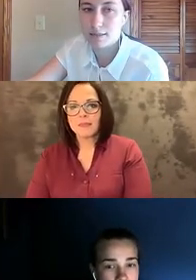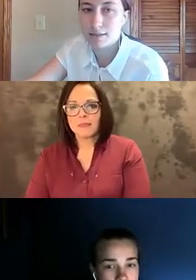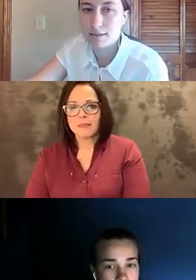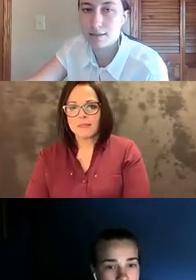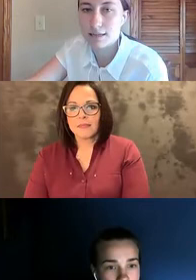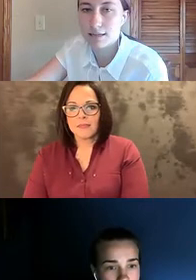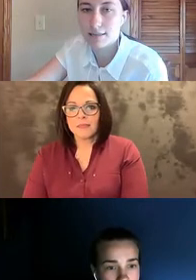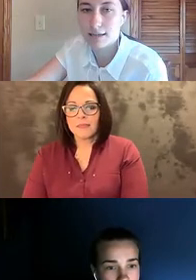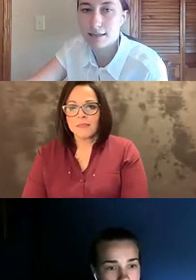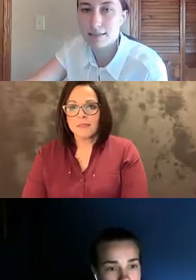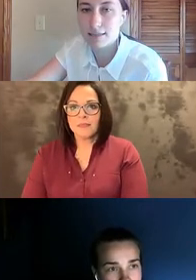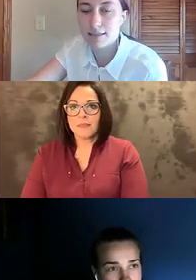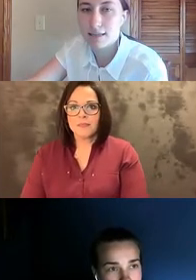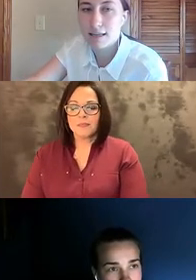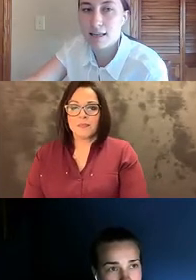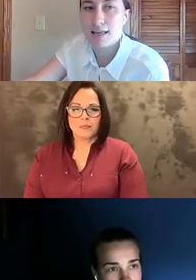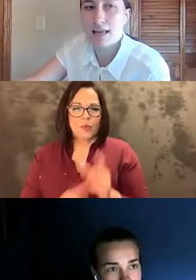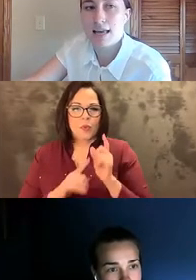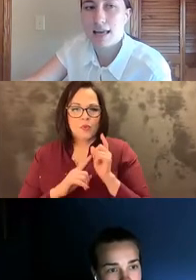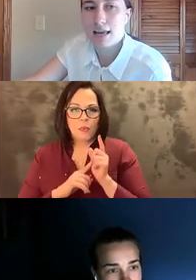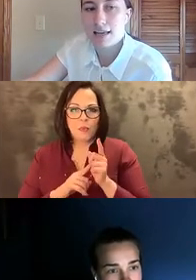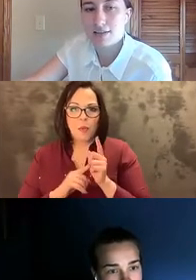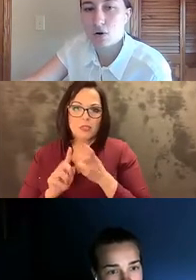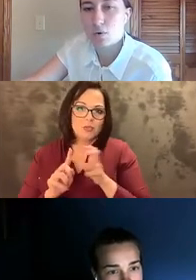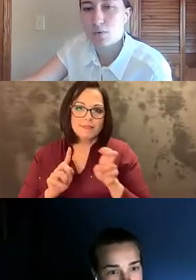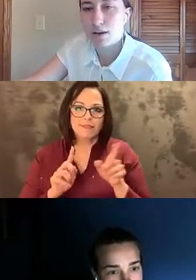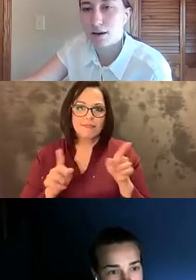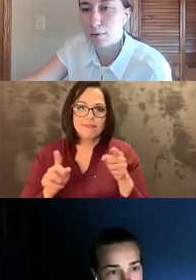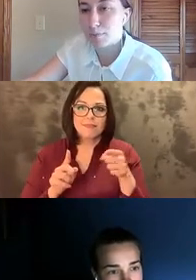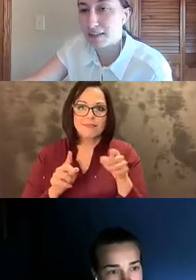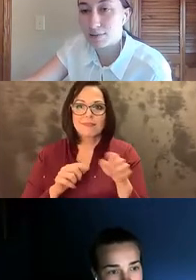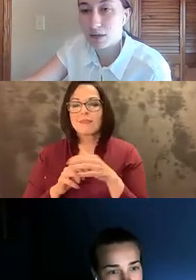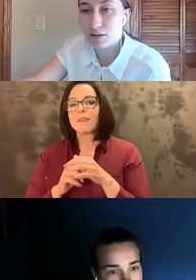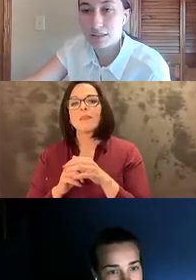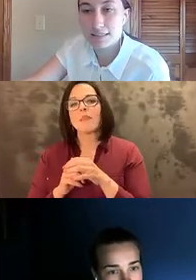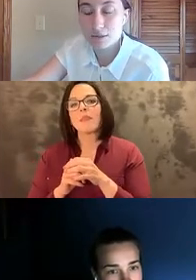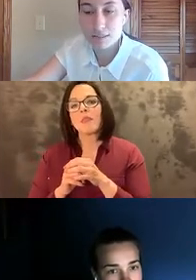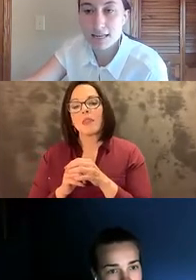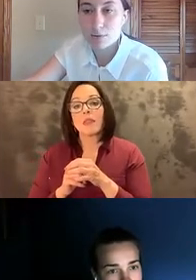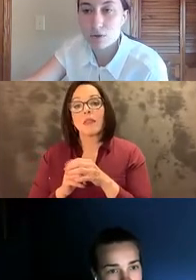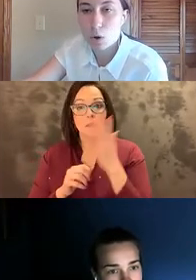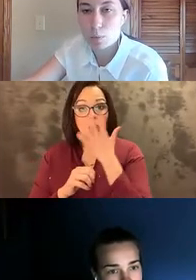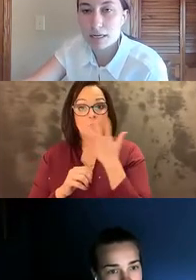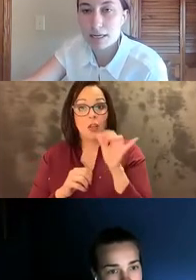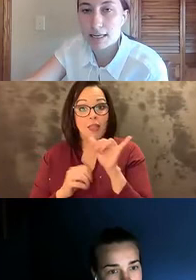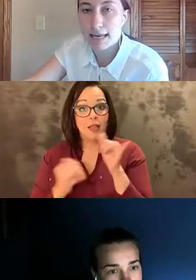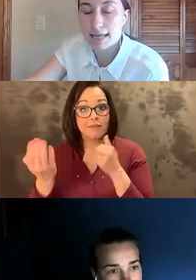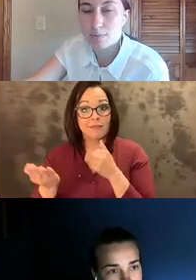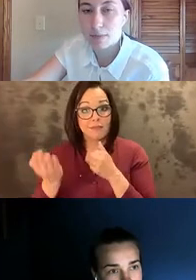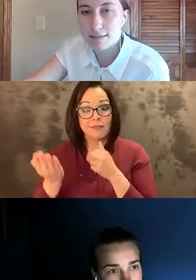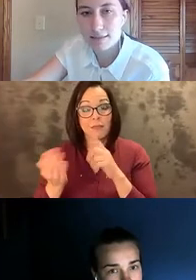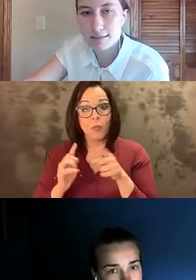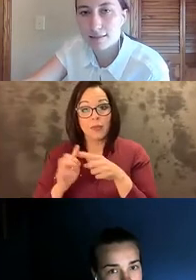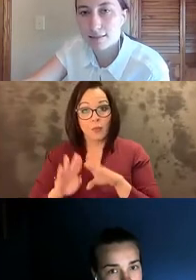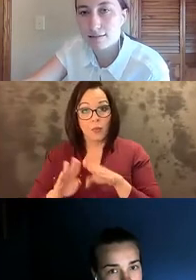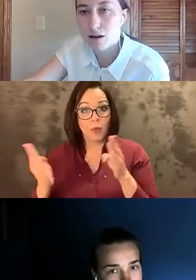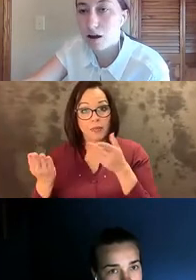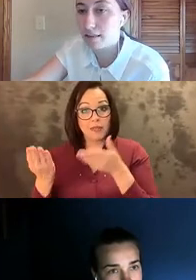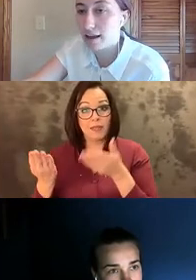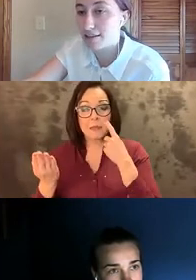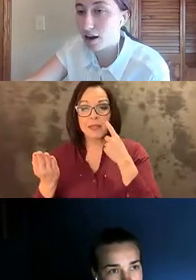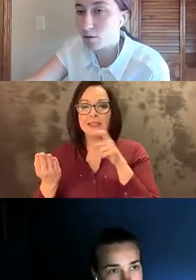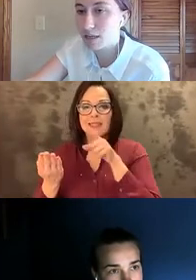Right, it's going to take a second. So this is what it looks like when you open it. And because this is